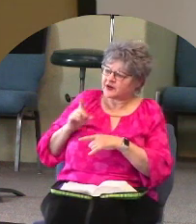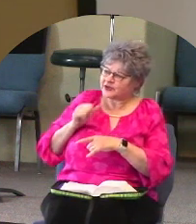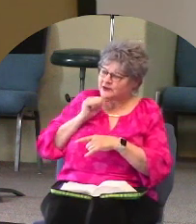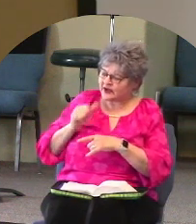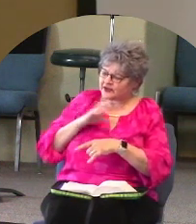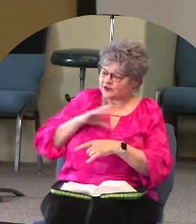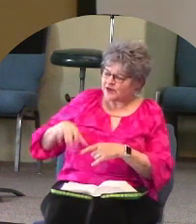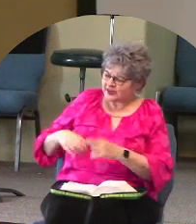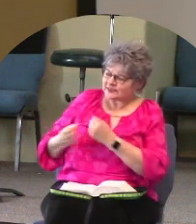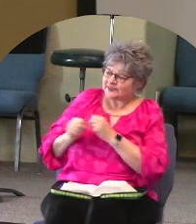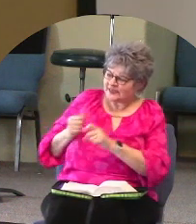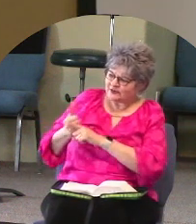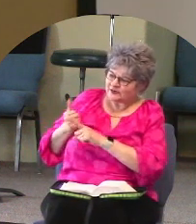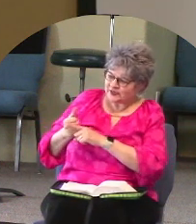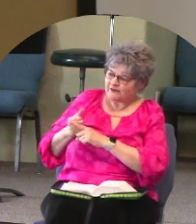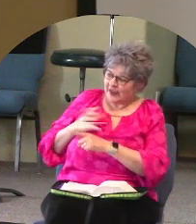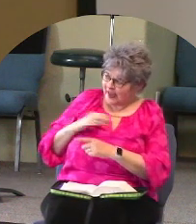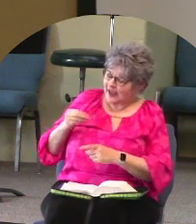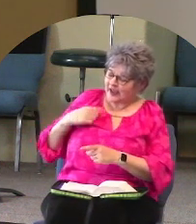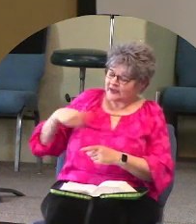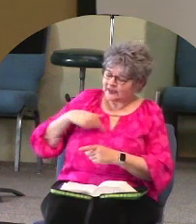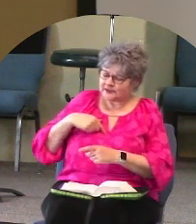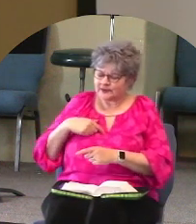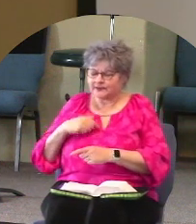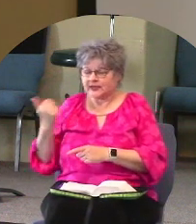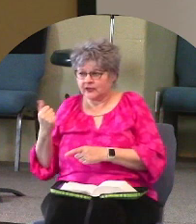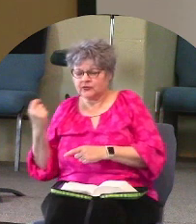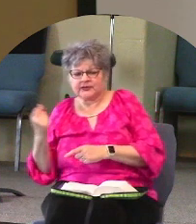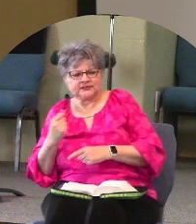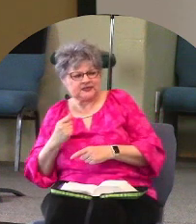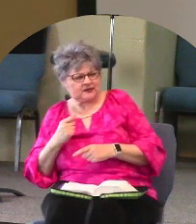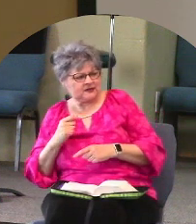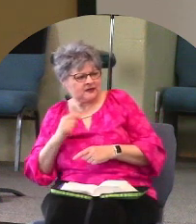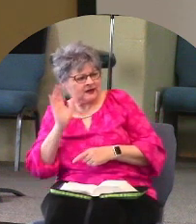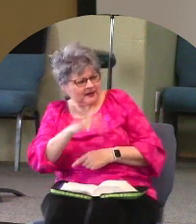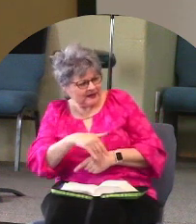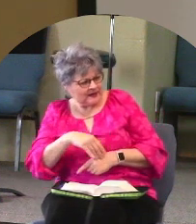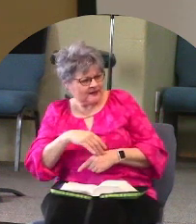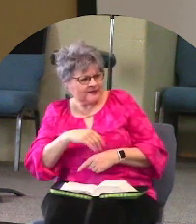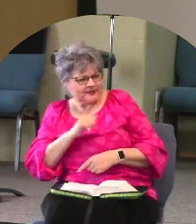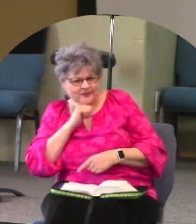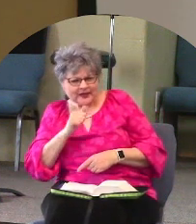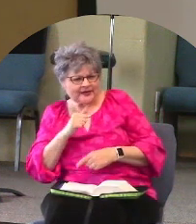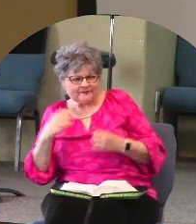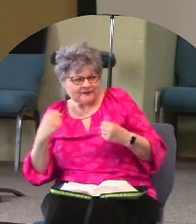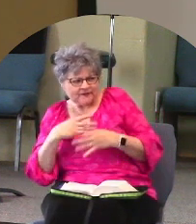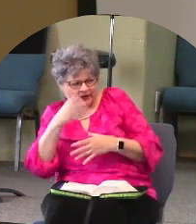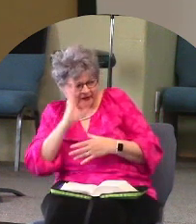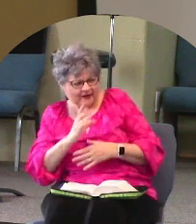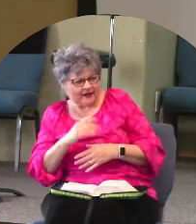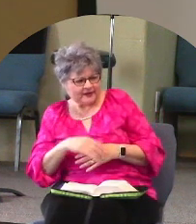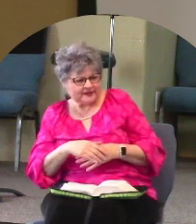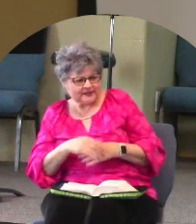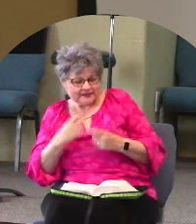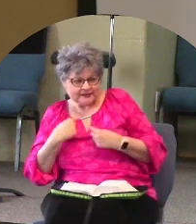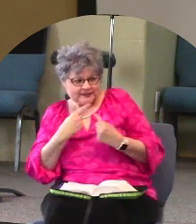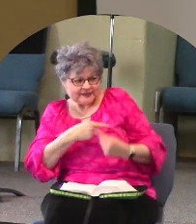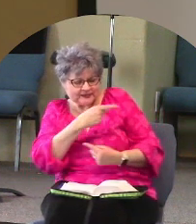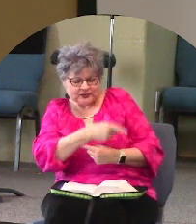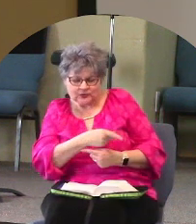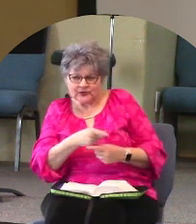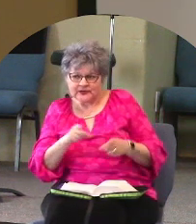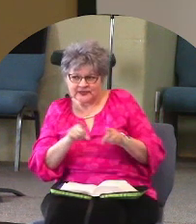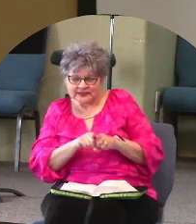us. But the other answered, and rebuking him said, do you not even fear God, since you are under the